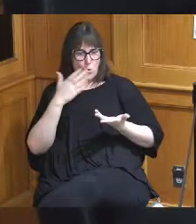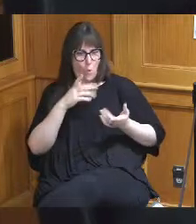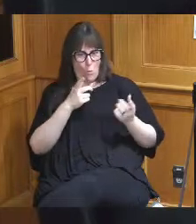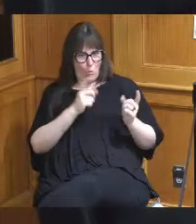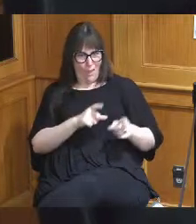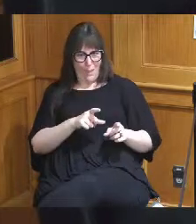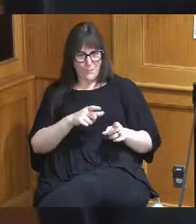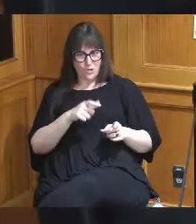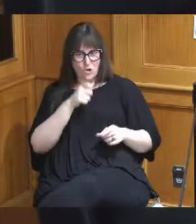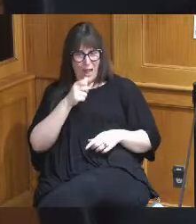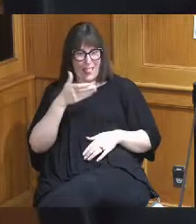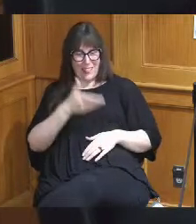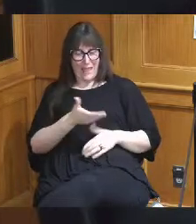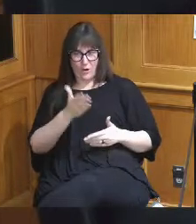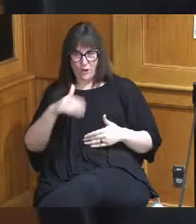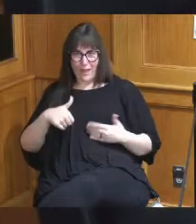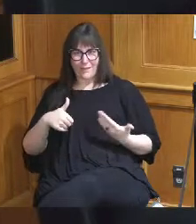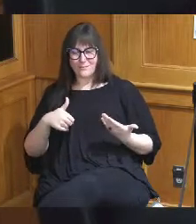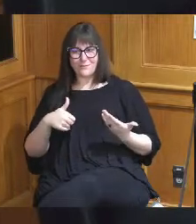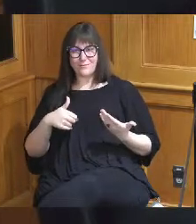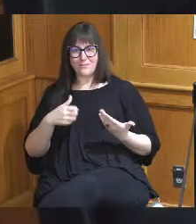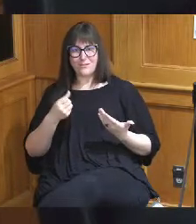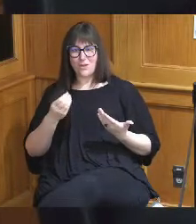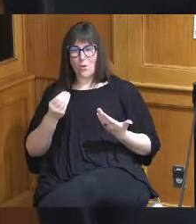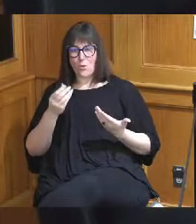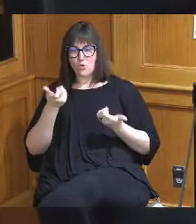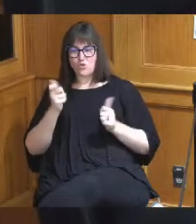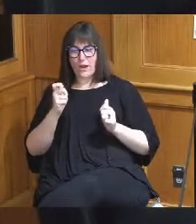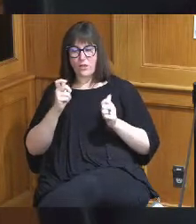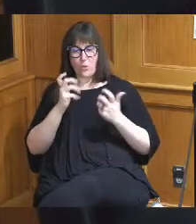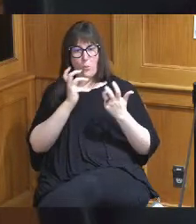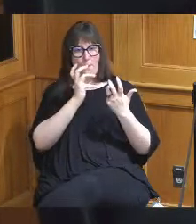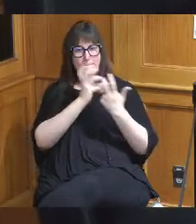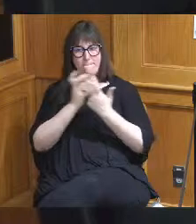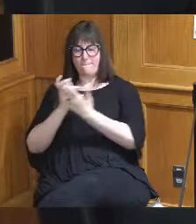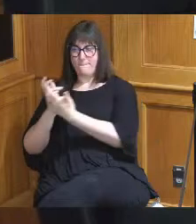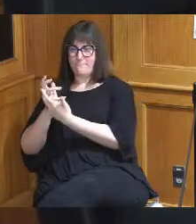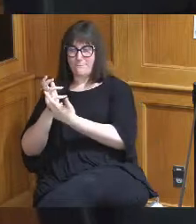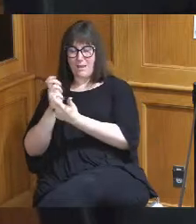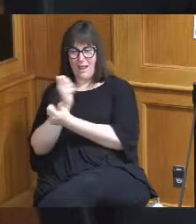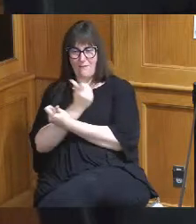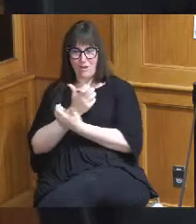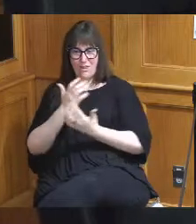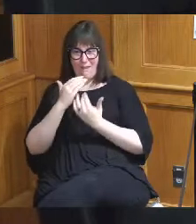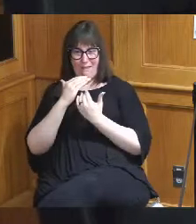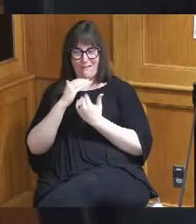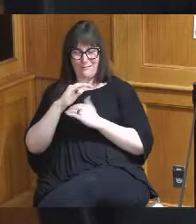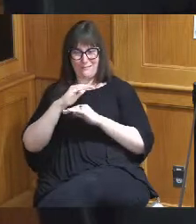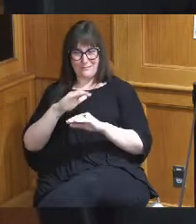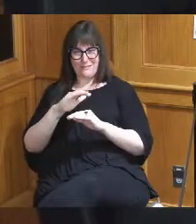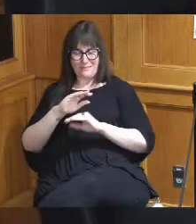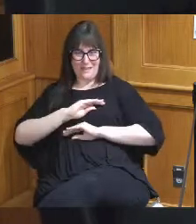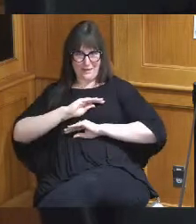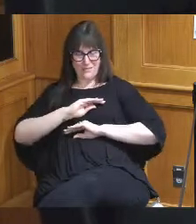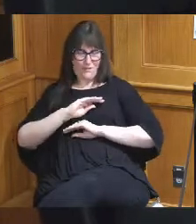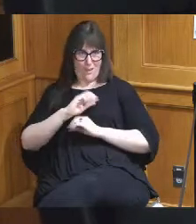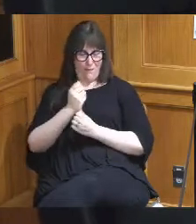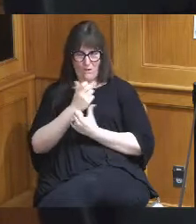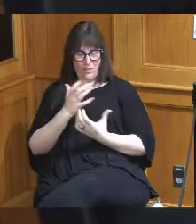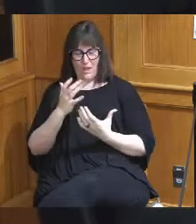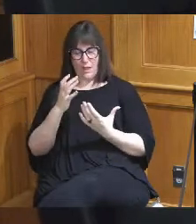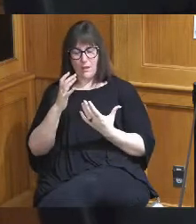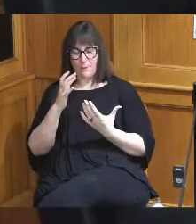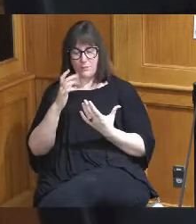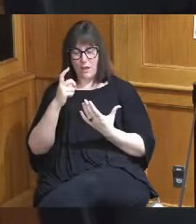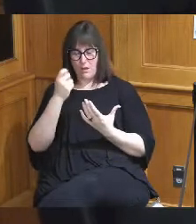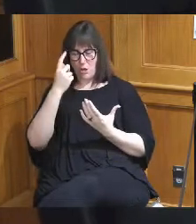be, because you're not there yet. Right. And then having to provide a lot more by way of financing for what we're mandated to do. So I understand the